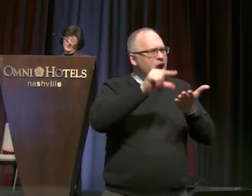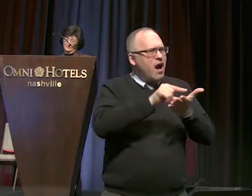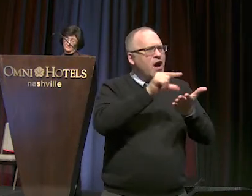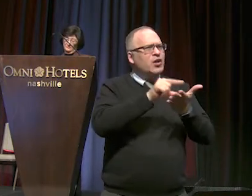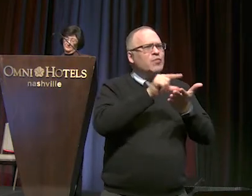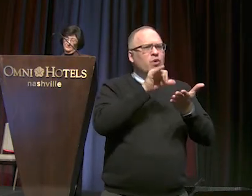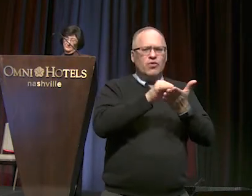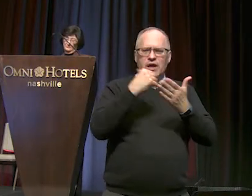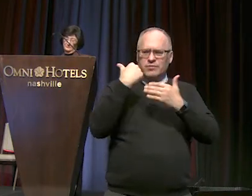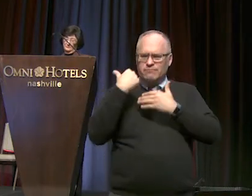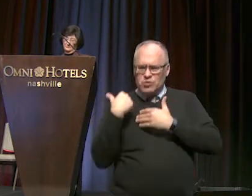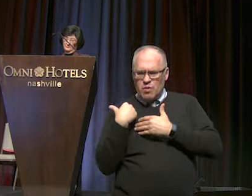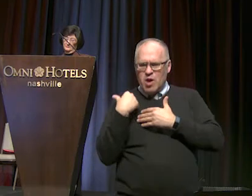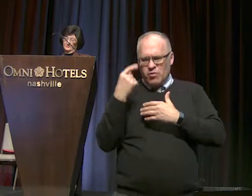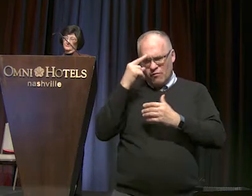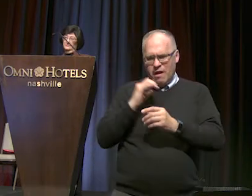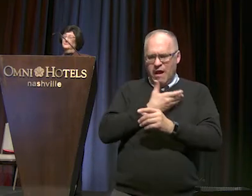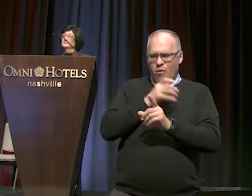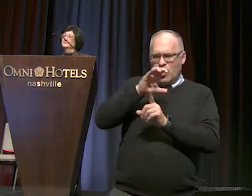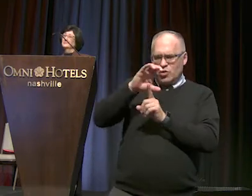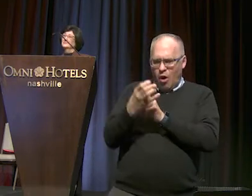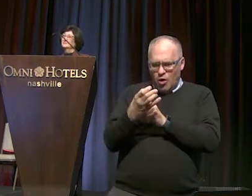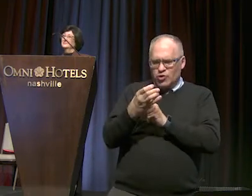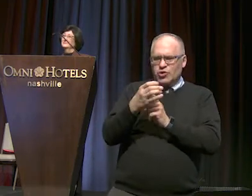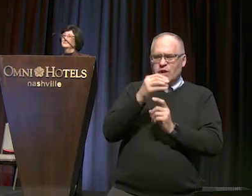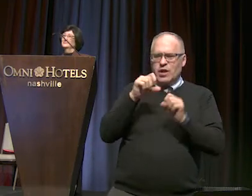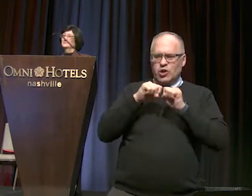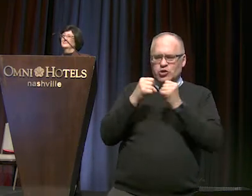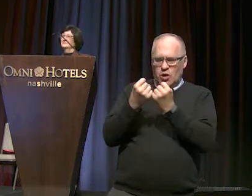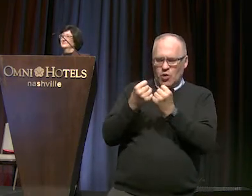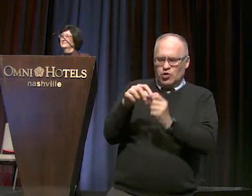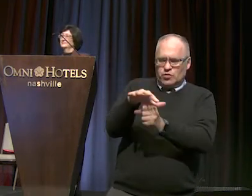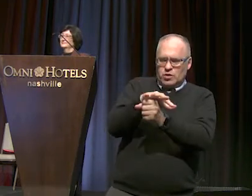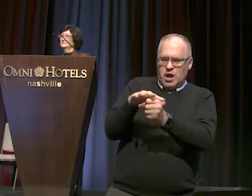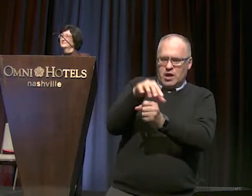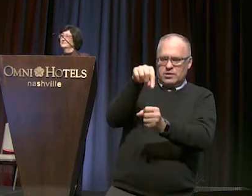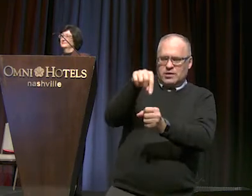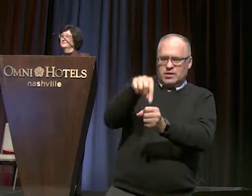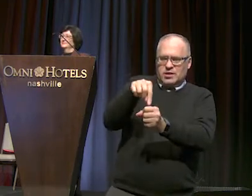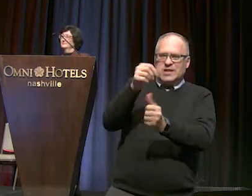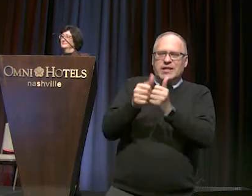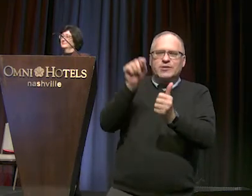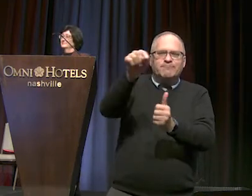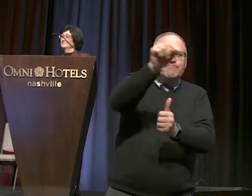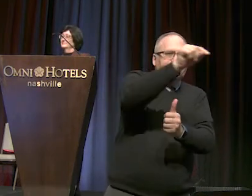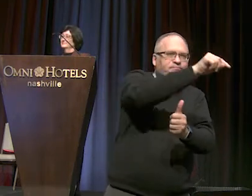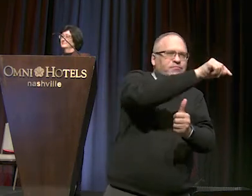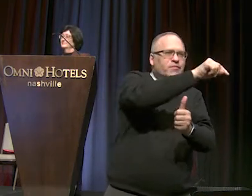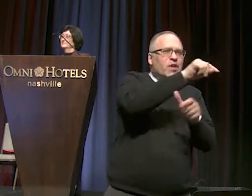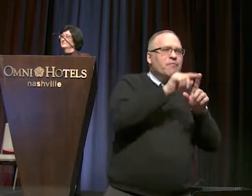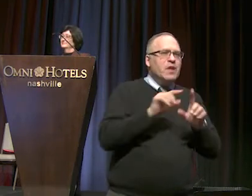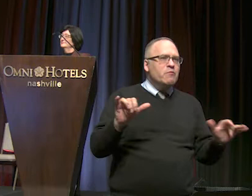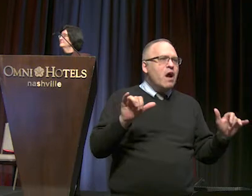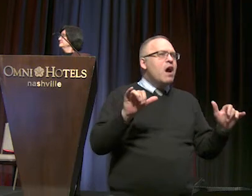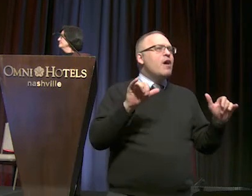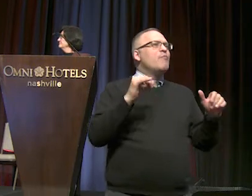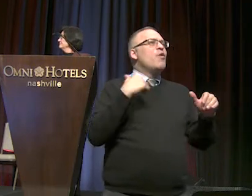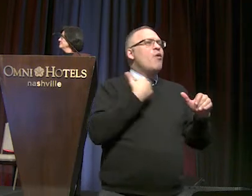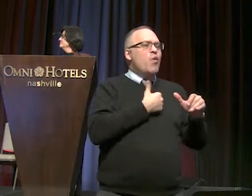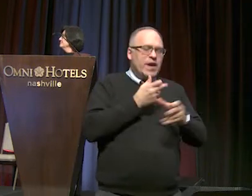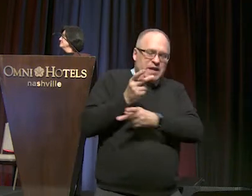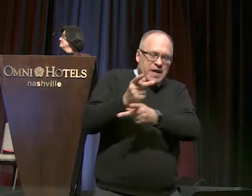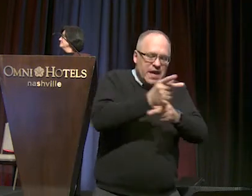our specific cultural and social contexts while maintaining a vital web